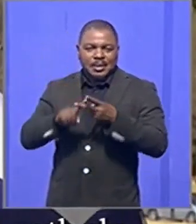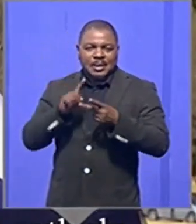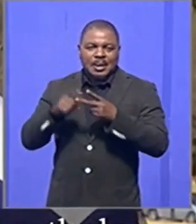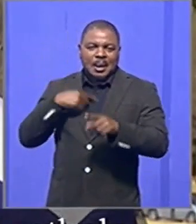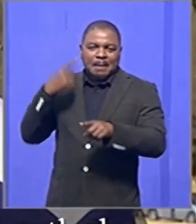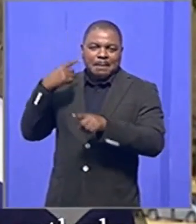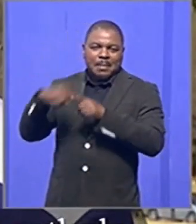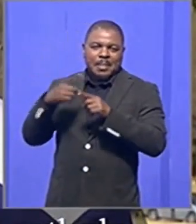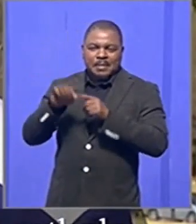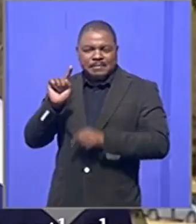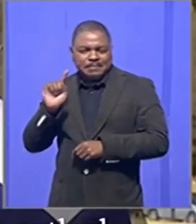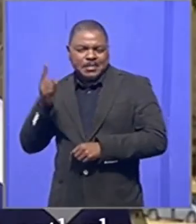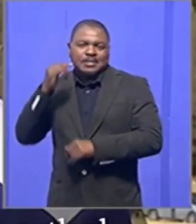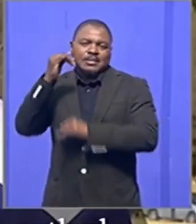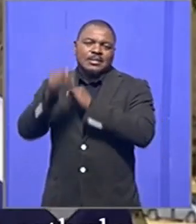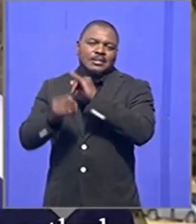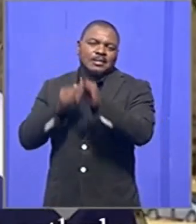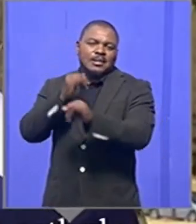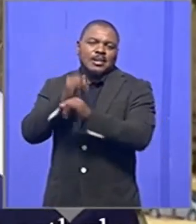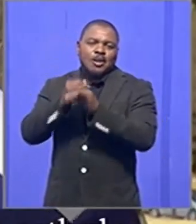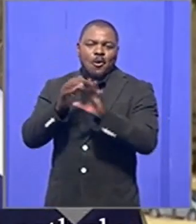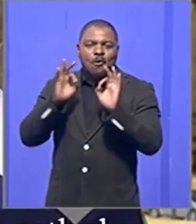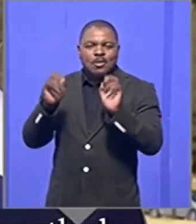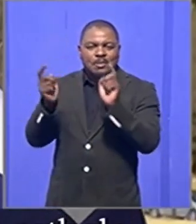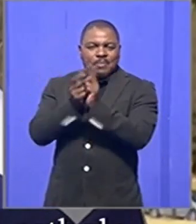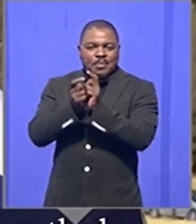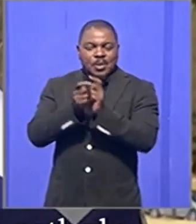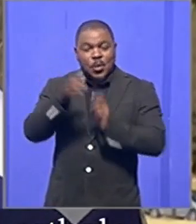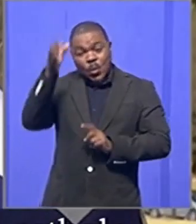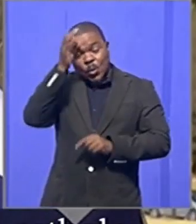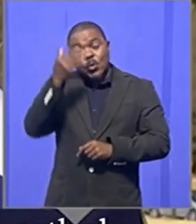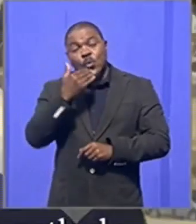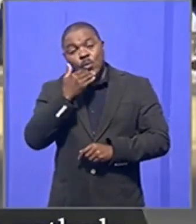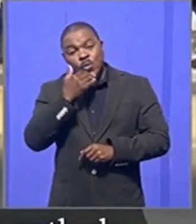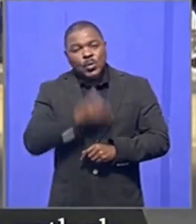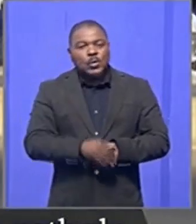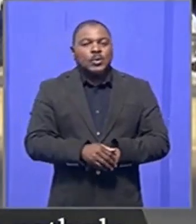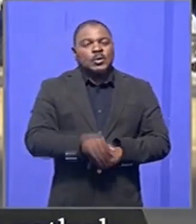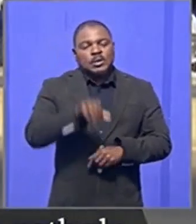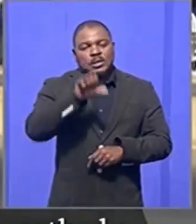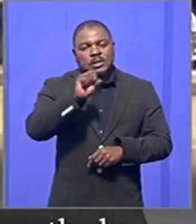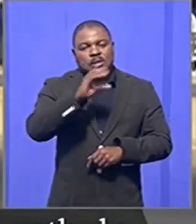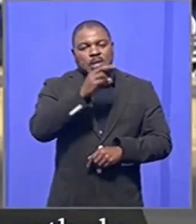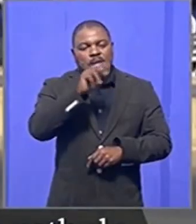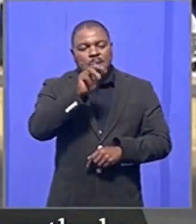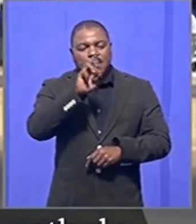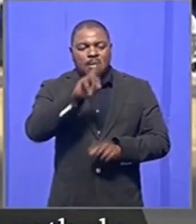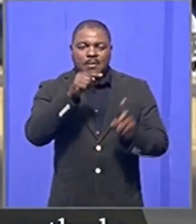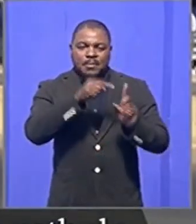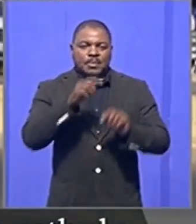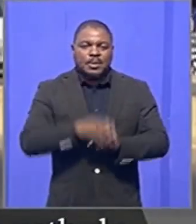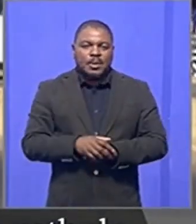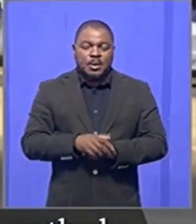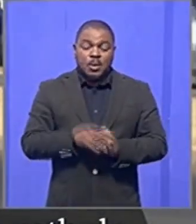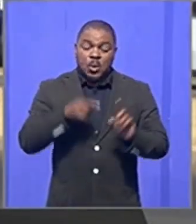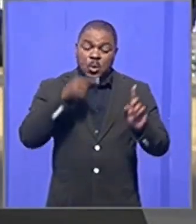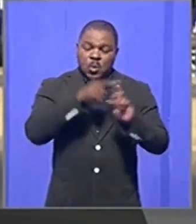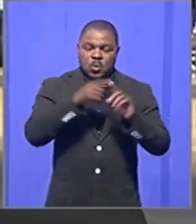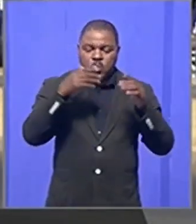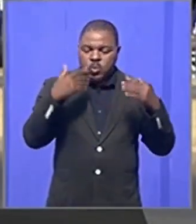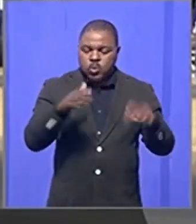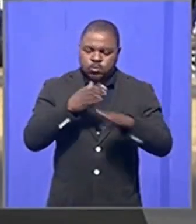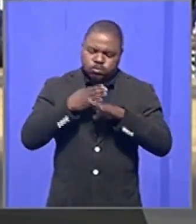first international official match and coached by Screamer Shabalala. He's one of the legends of